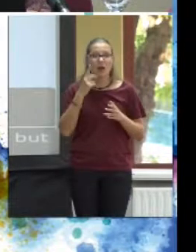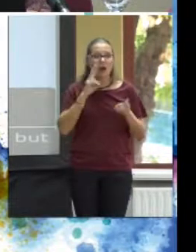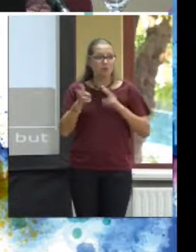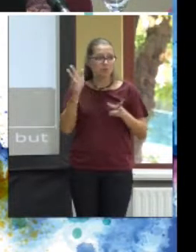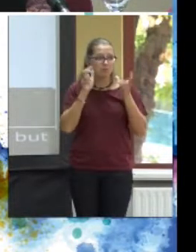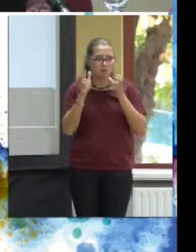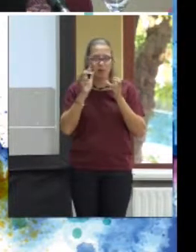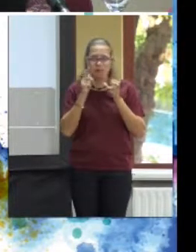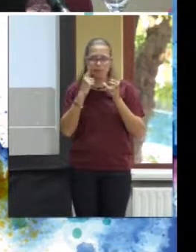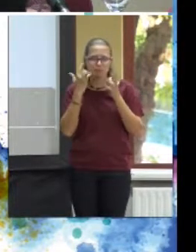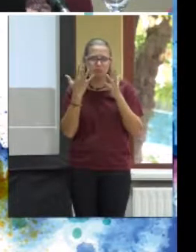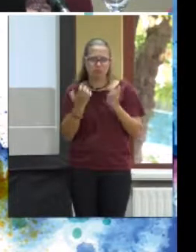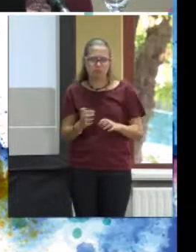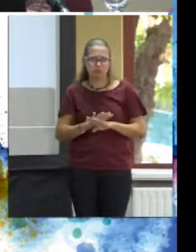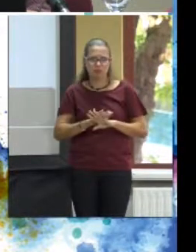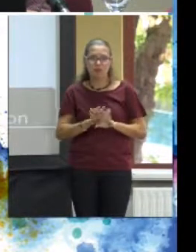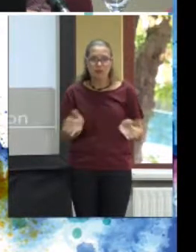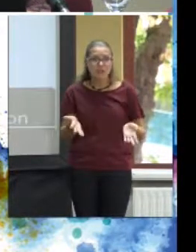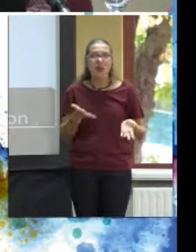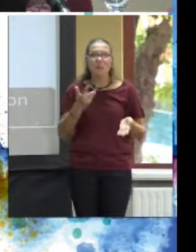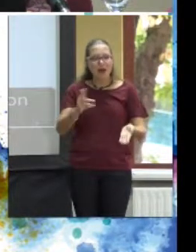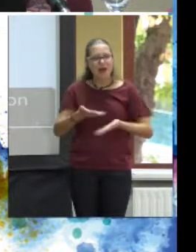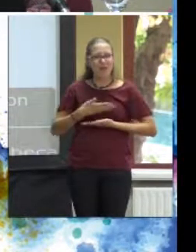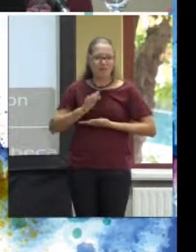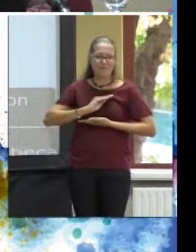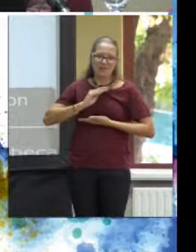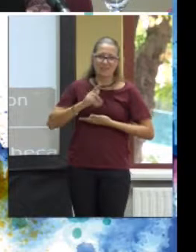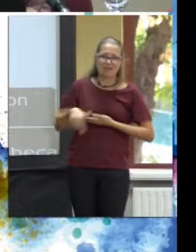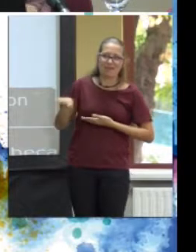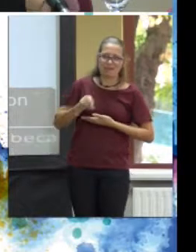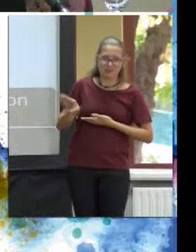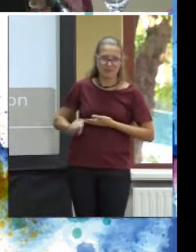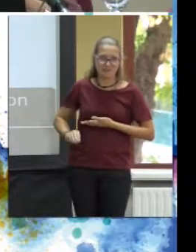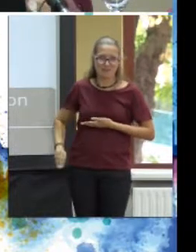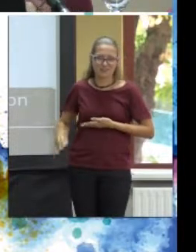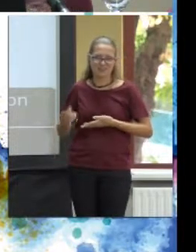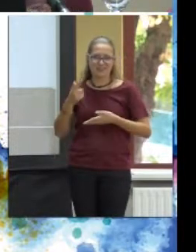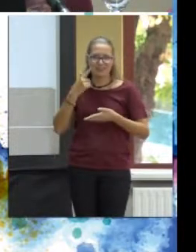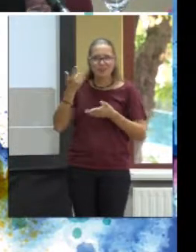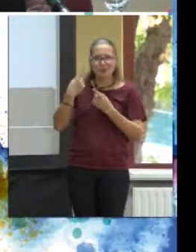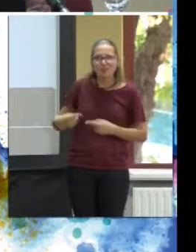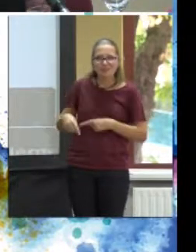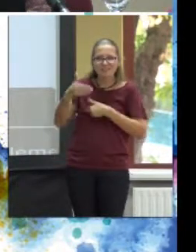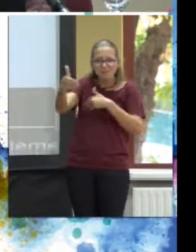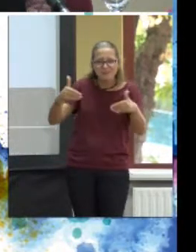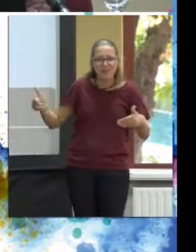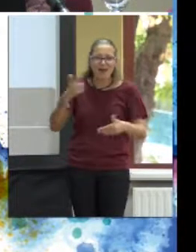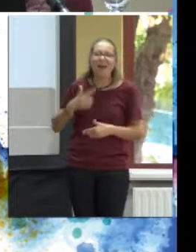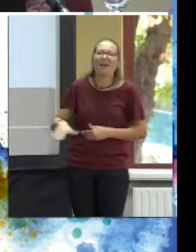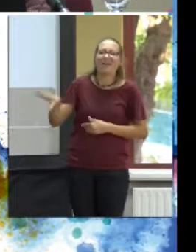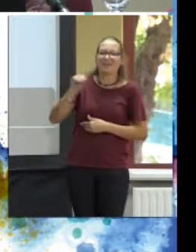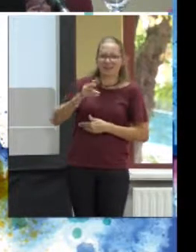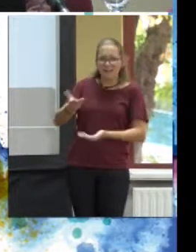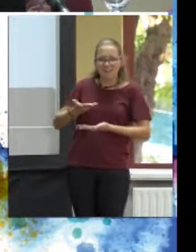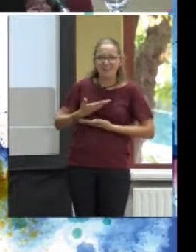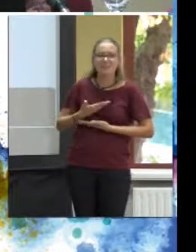the audiovisuals, the interactive elements are many, and they help to understand the thread of argumentation of